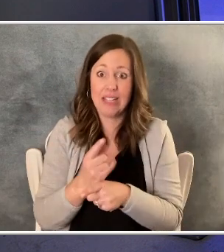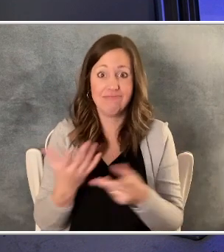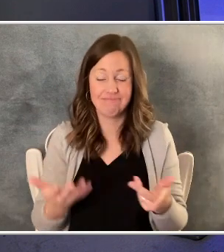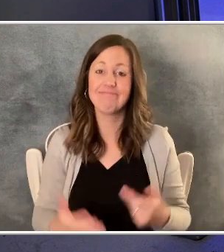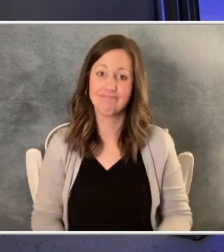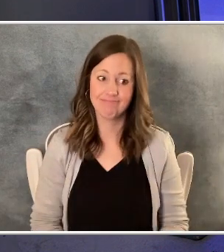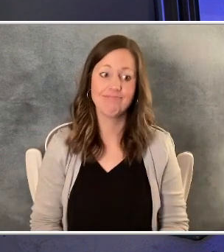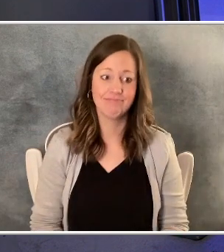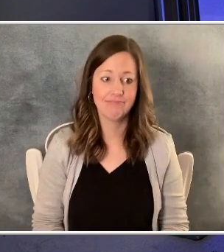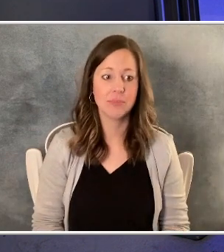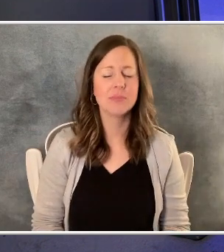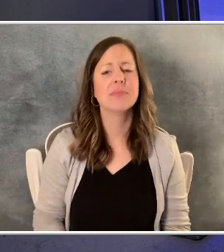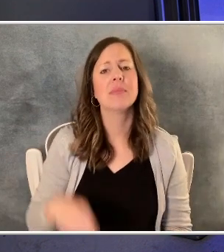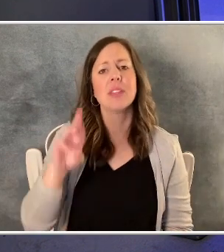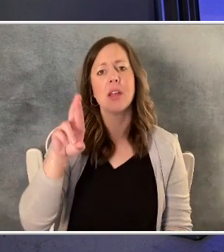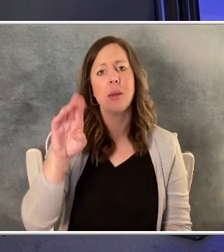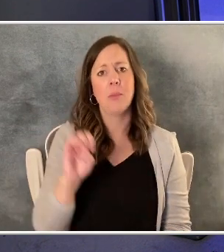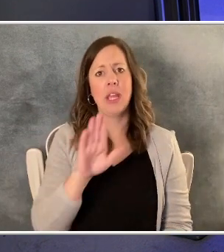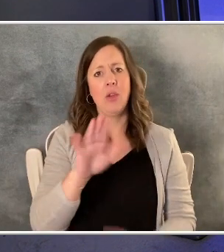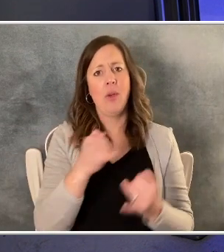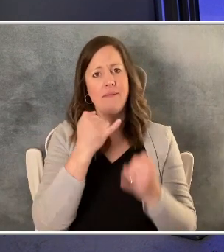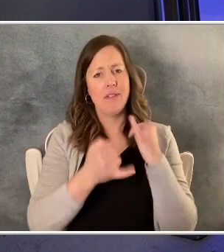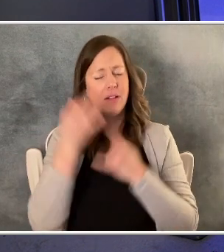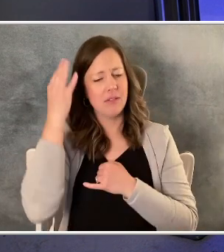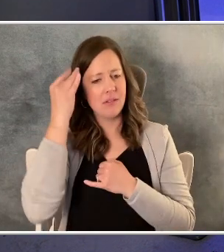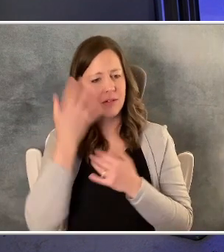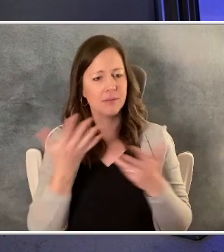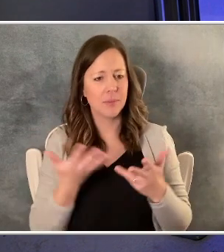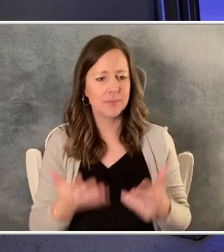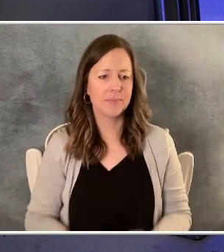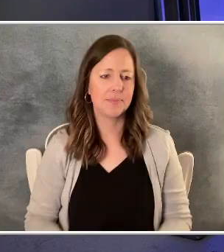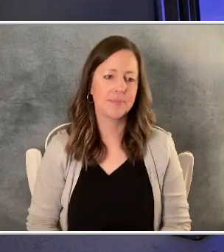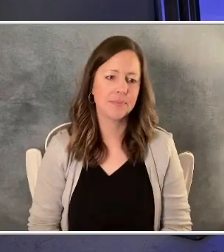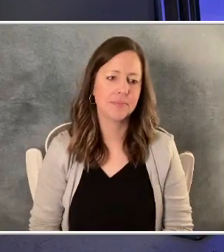Bree, what's the takeaway from your family's story?